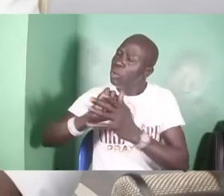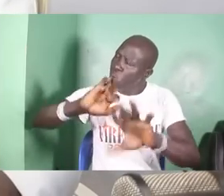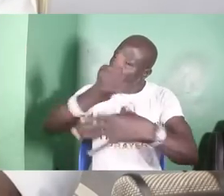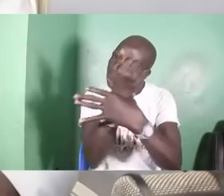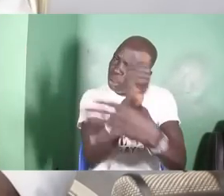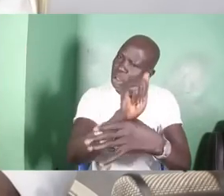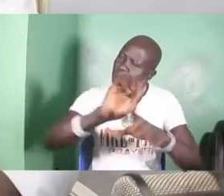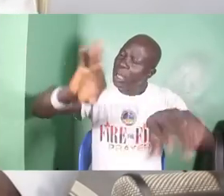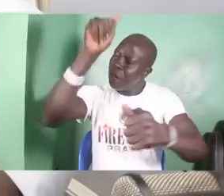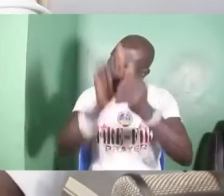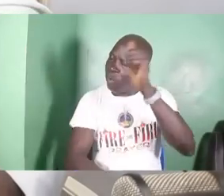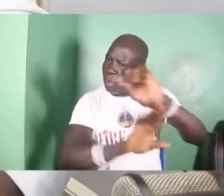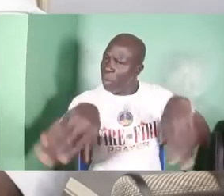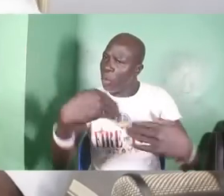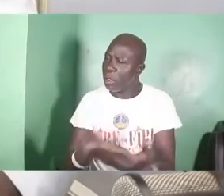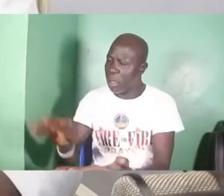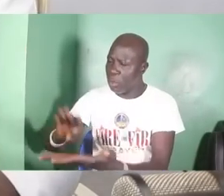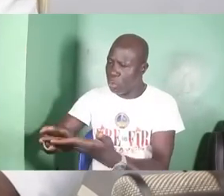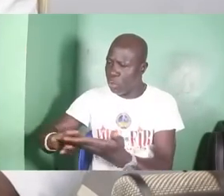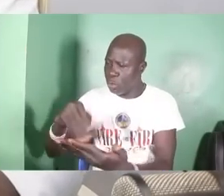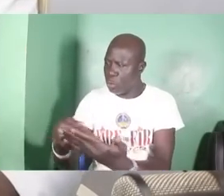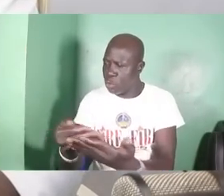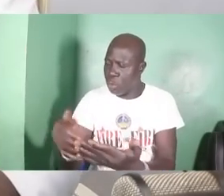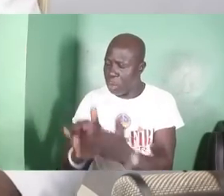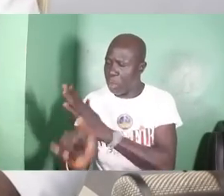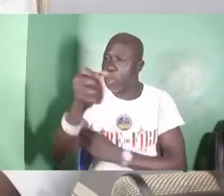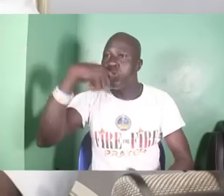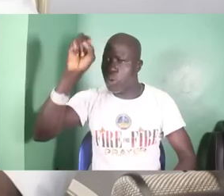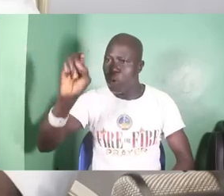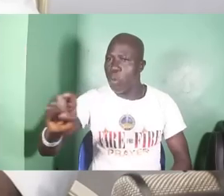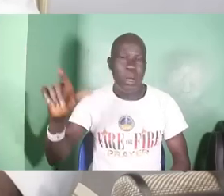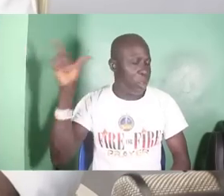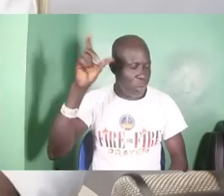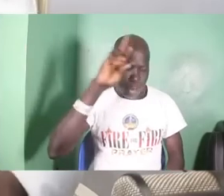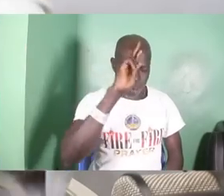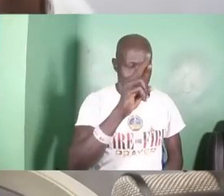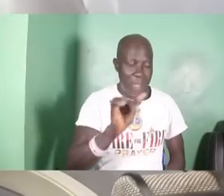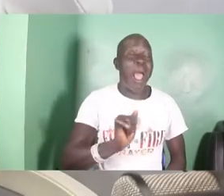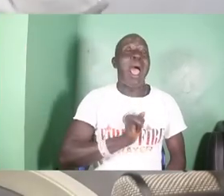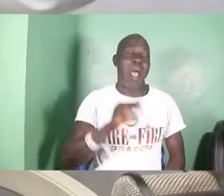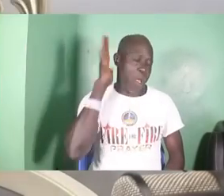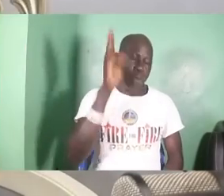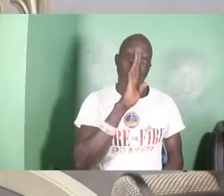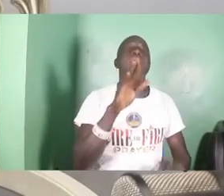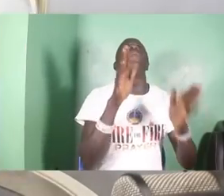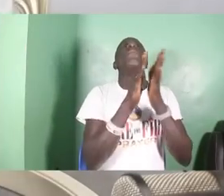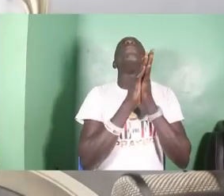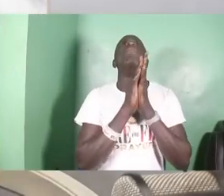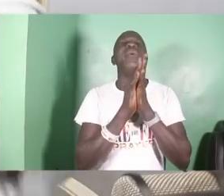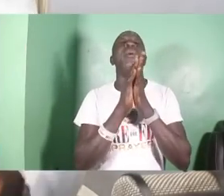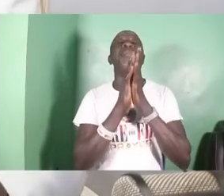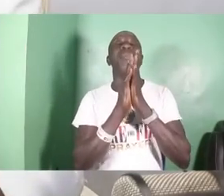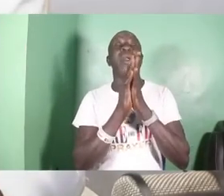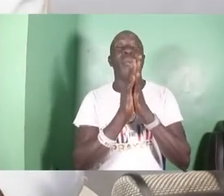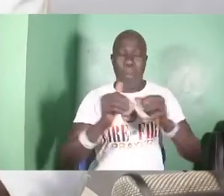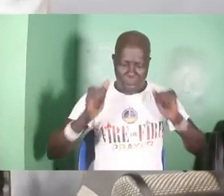patapata. Before we are going to give everybody. Ni ose to Oluwa palasi. The soul that God has commanded. Egba mi, sir. Listen, sir. Tori pe a ma gbadura to le. Because